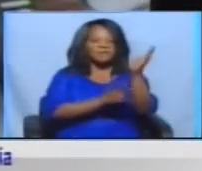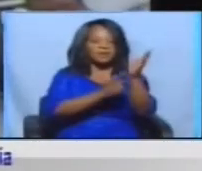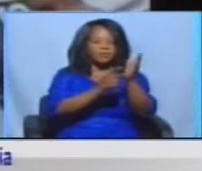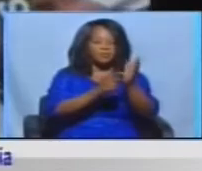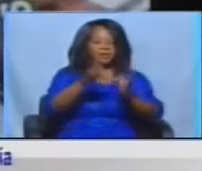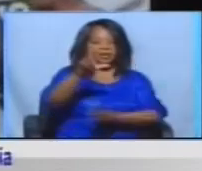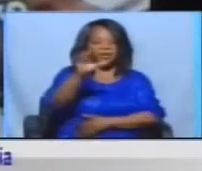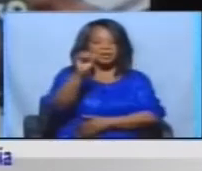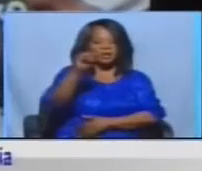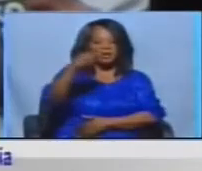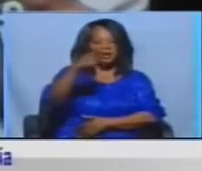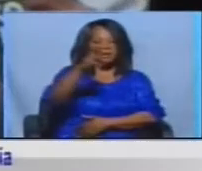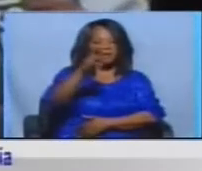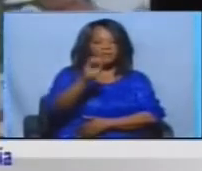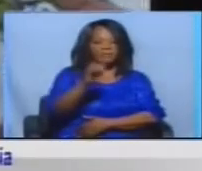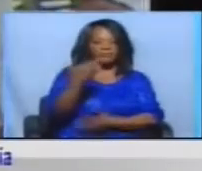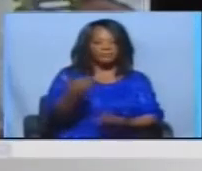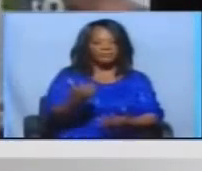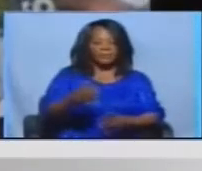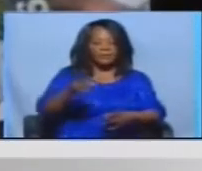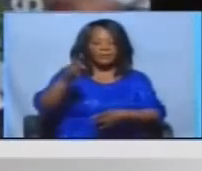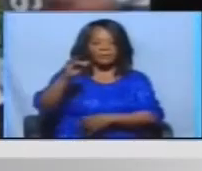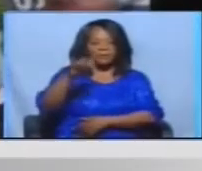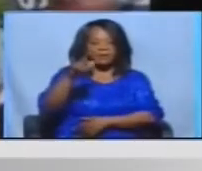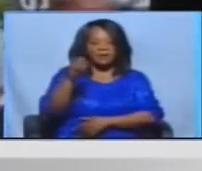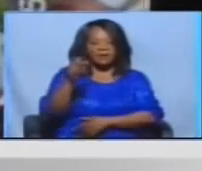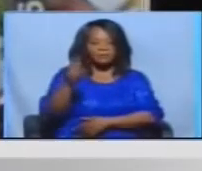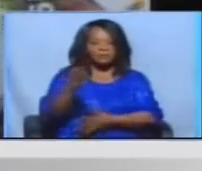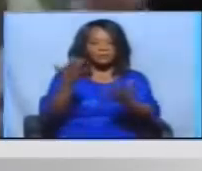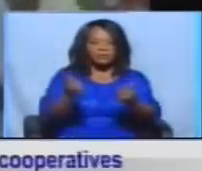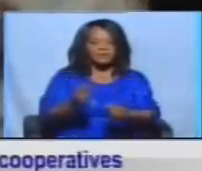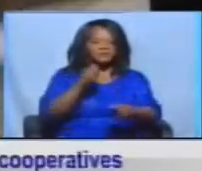Mr. Longwe explained that Pilato is free to work with the PF.